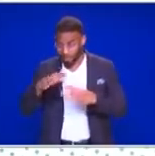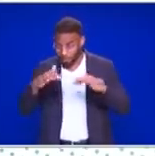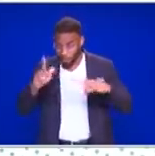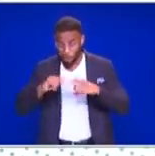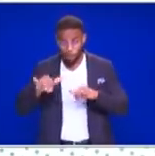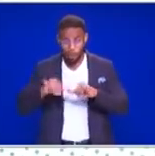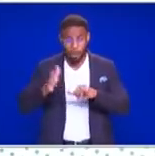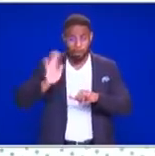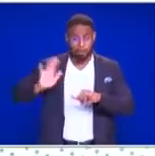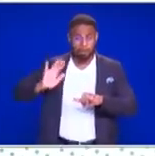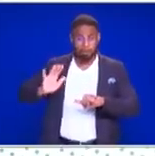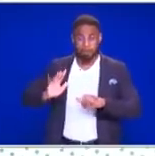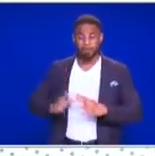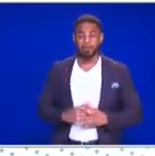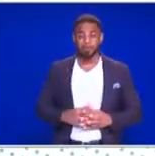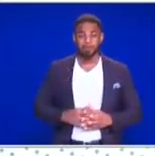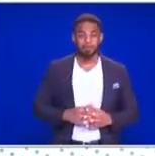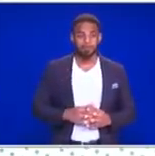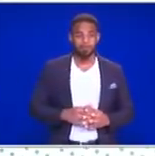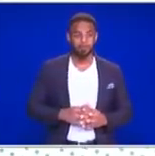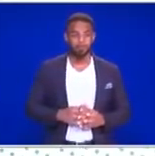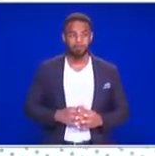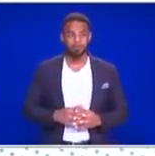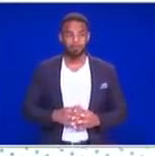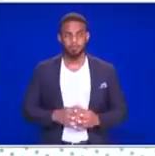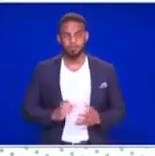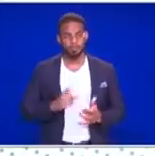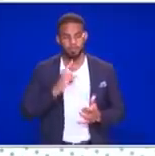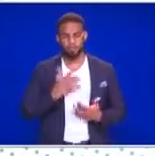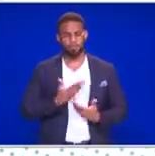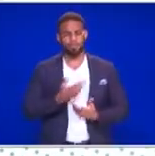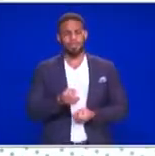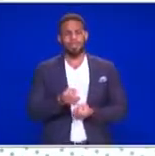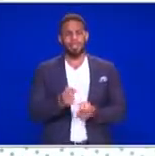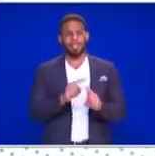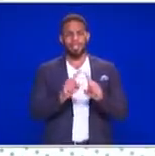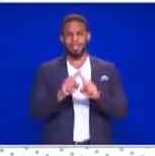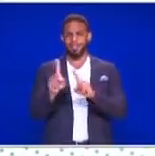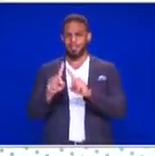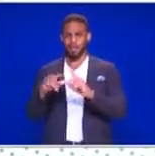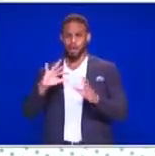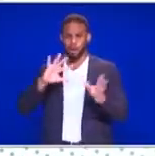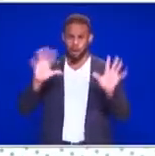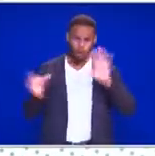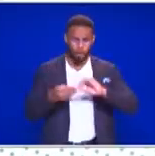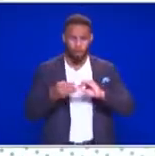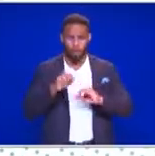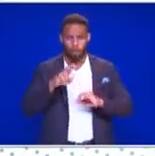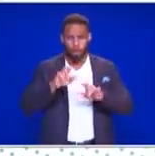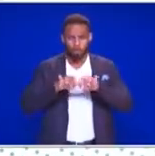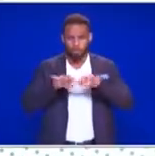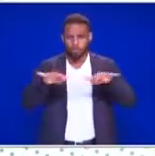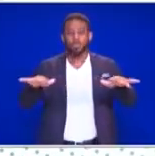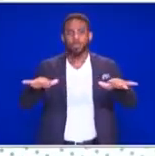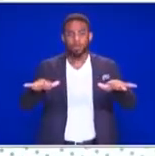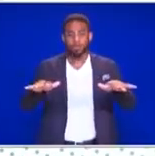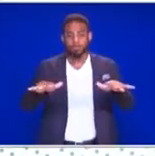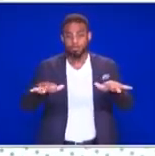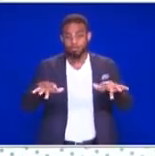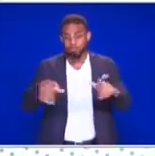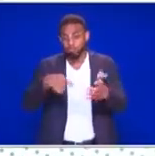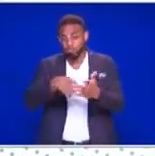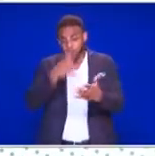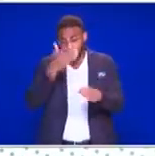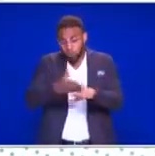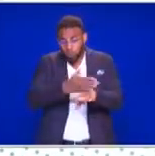we measured in the past. We are confident that differences in the overall racial distributions are largely due to